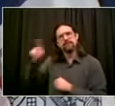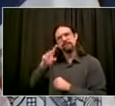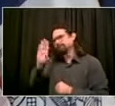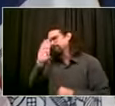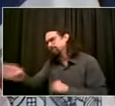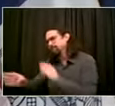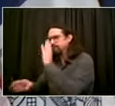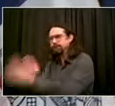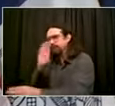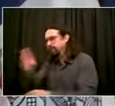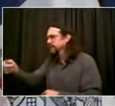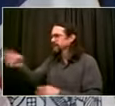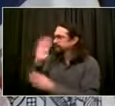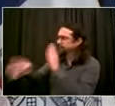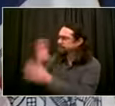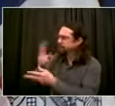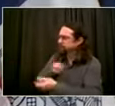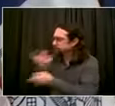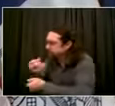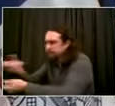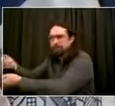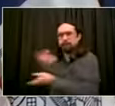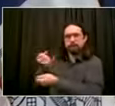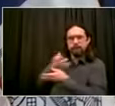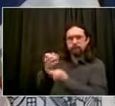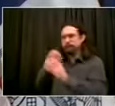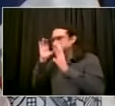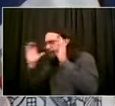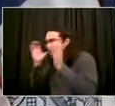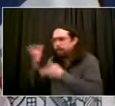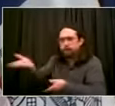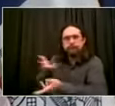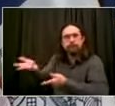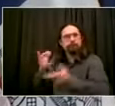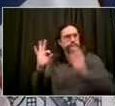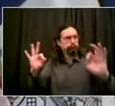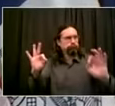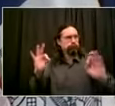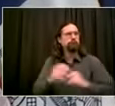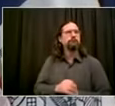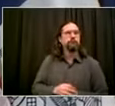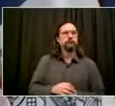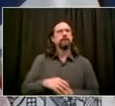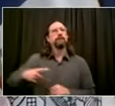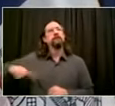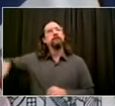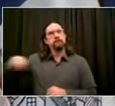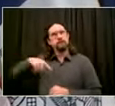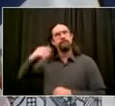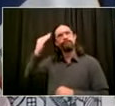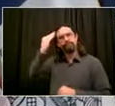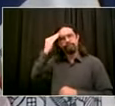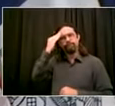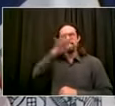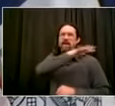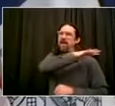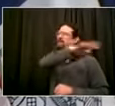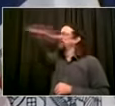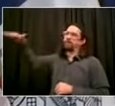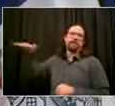how confusing it's been. But I think what the meeting really helped me to appreciate is that so many people in the